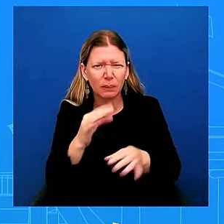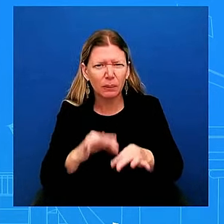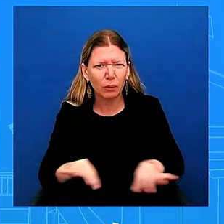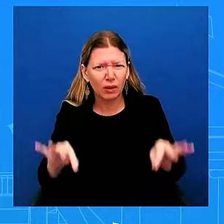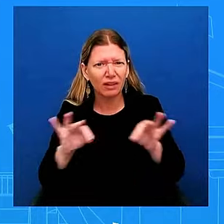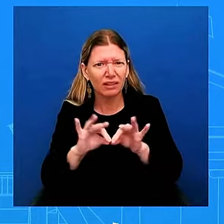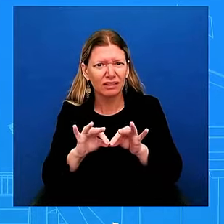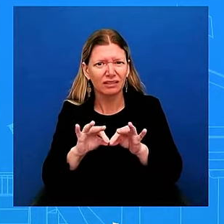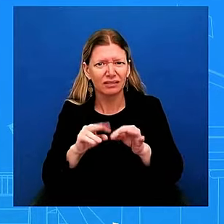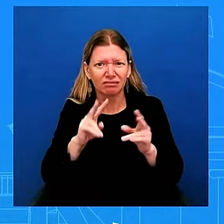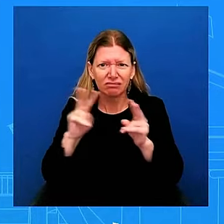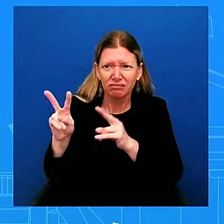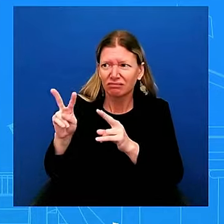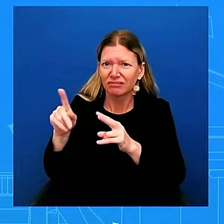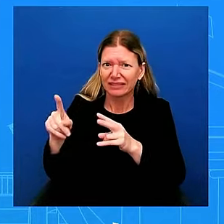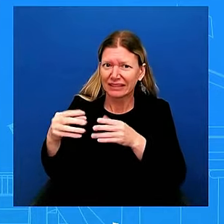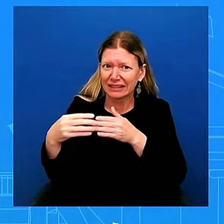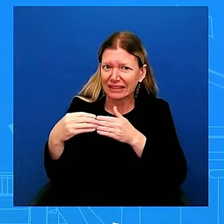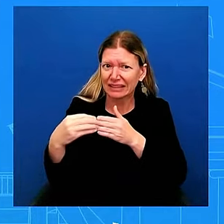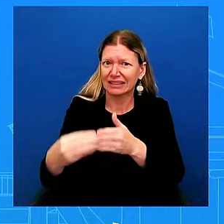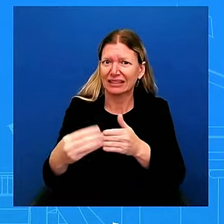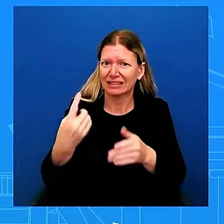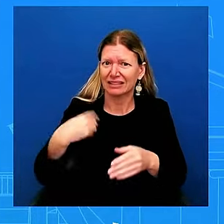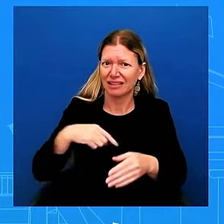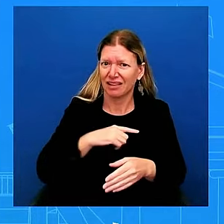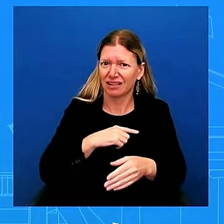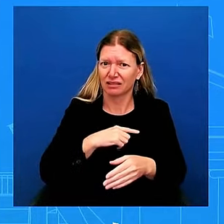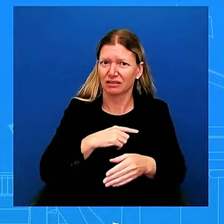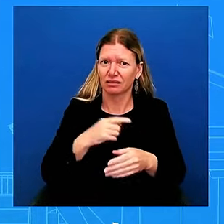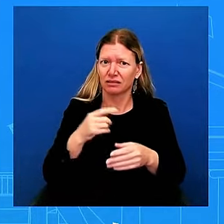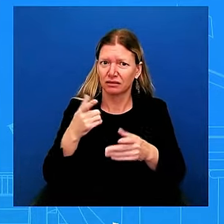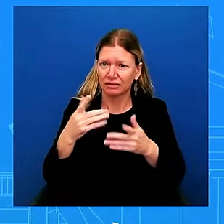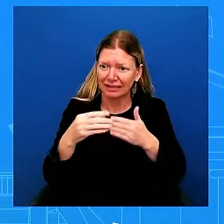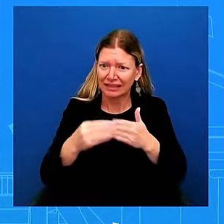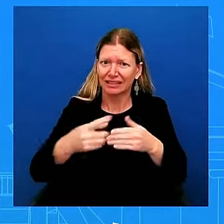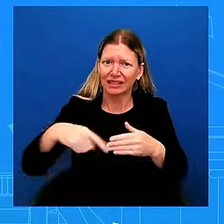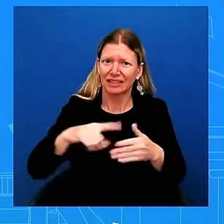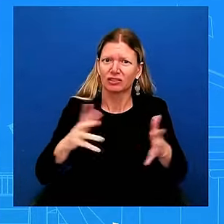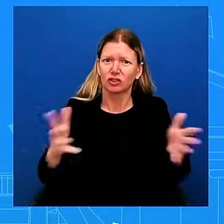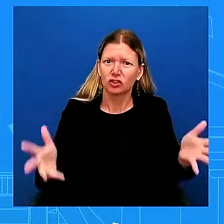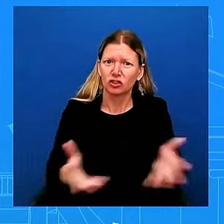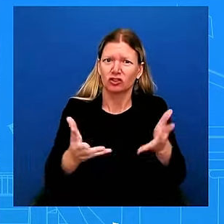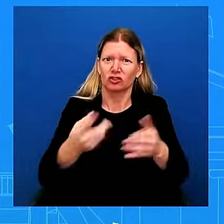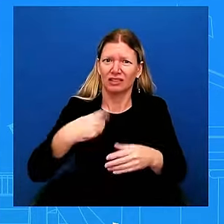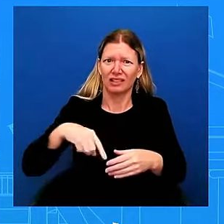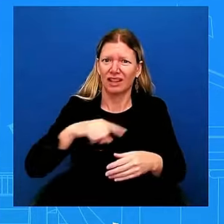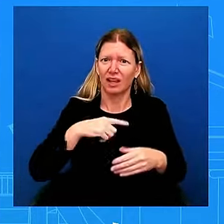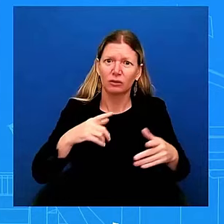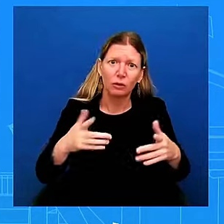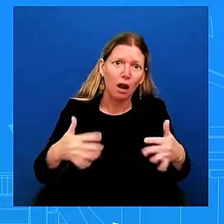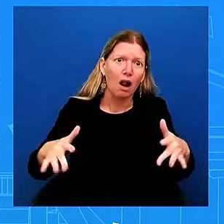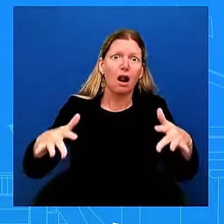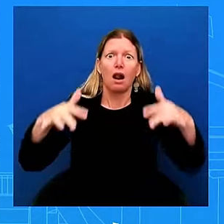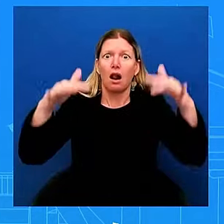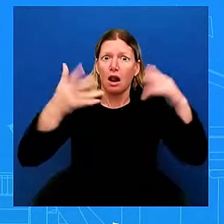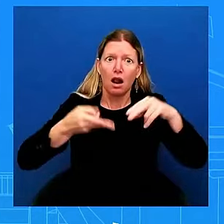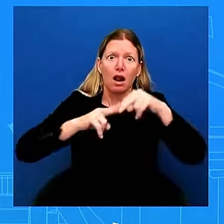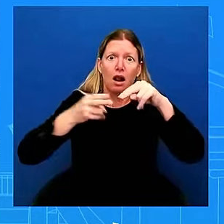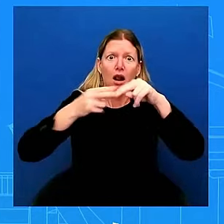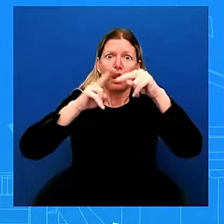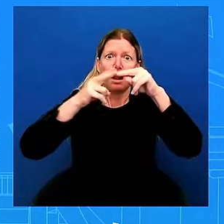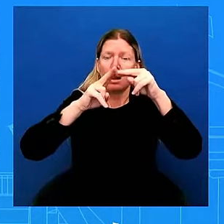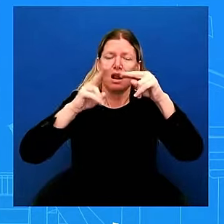and condemning violence. I got to wrap it up. Go ahead. I'm being bold. Yeah, thanks, Karine. So then, given